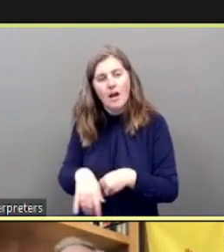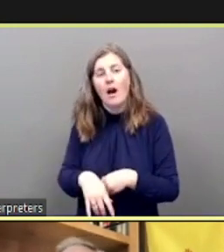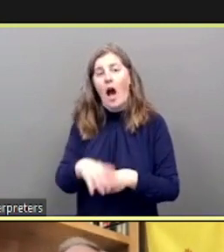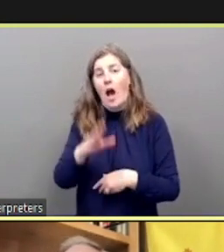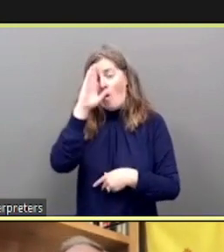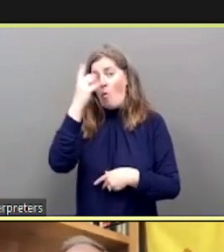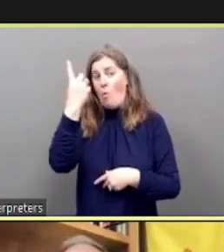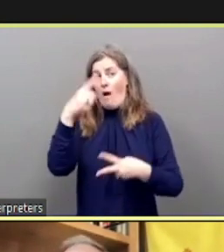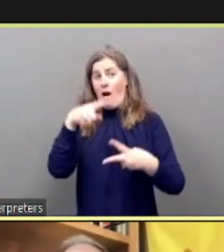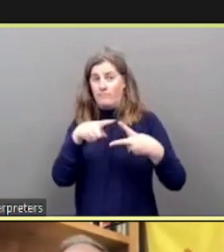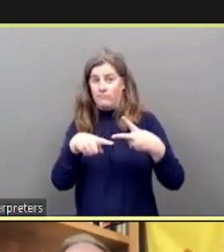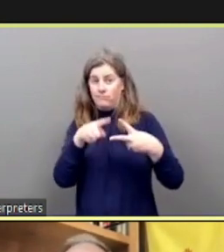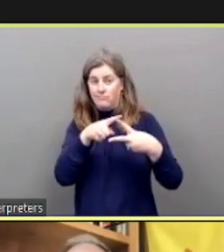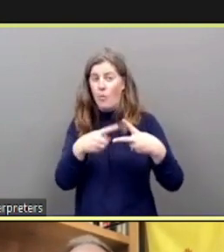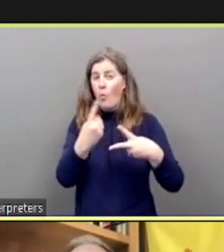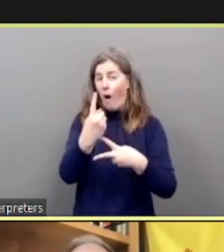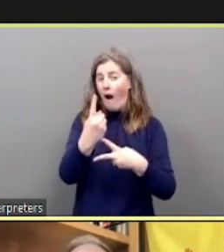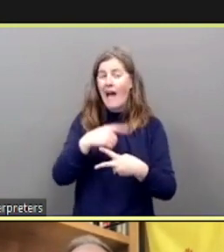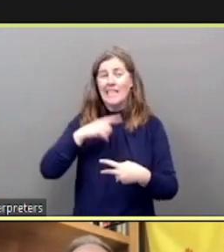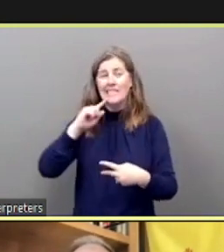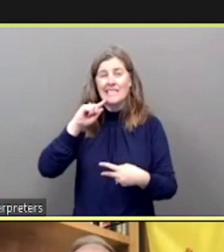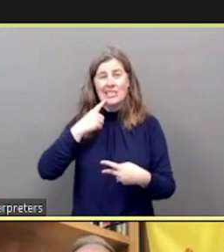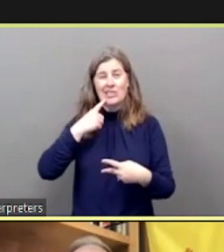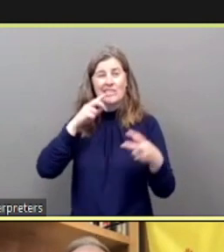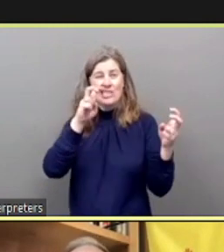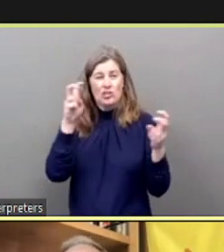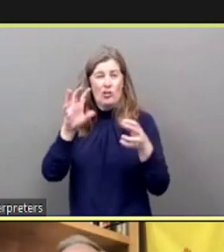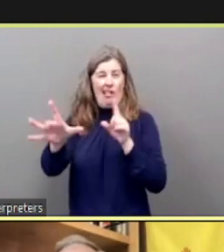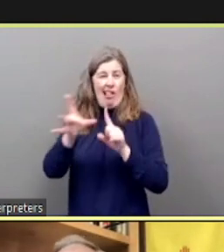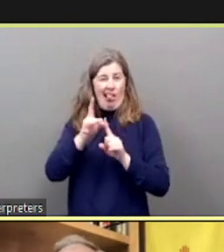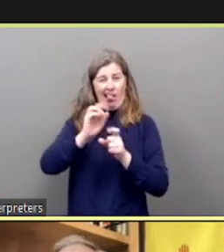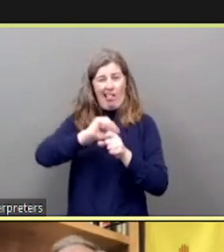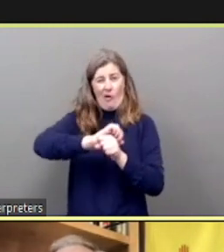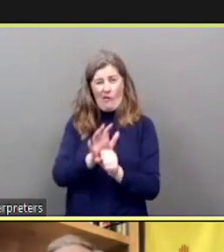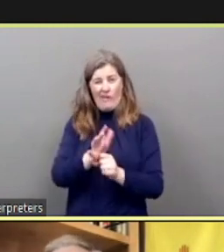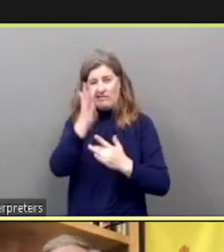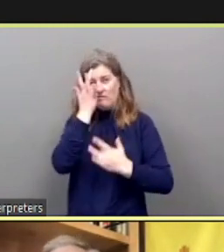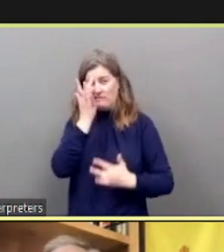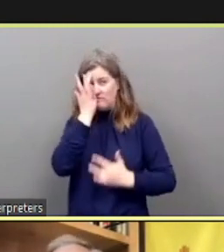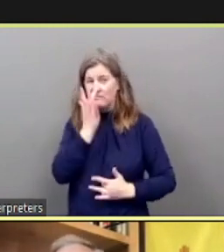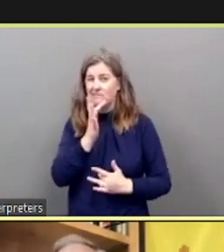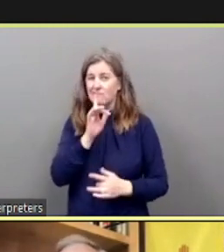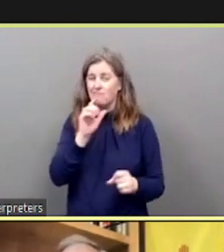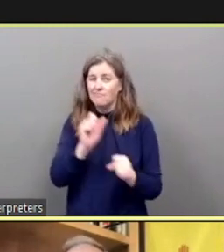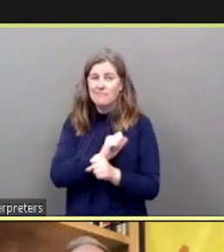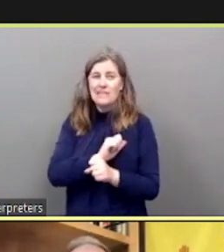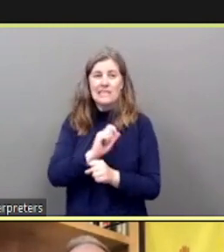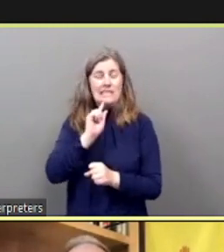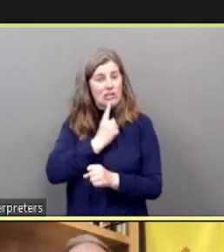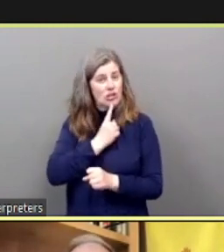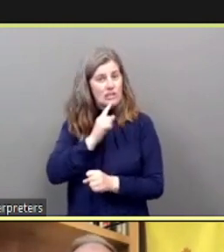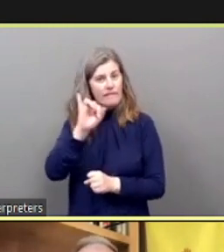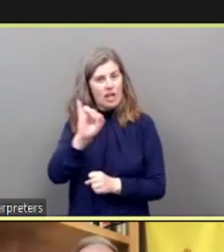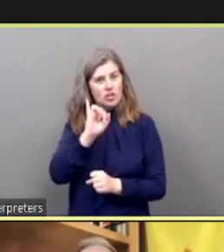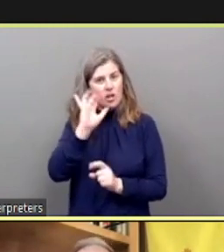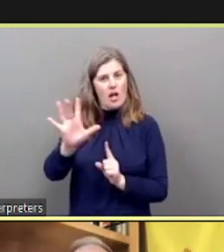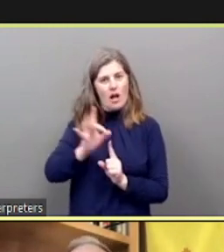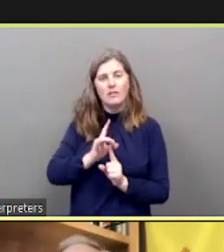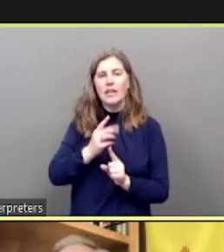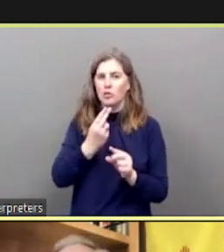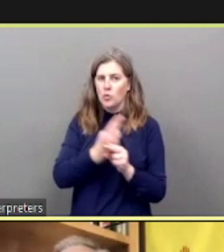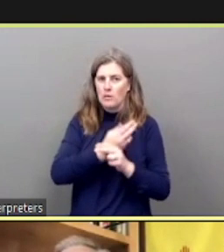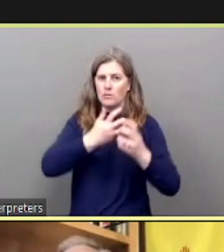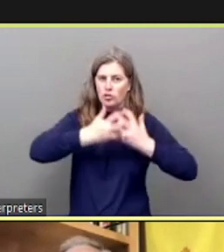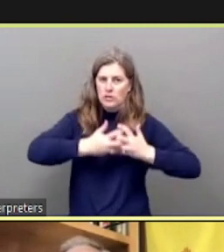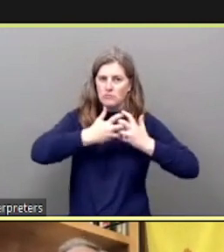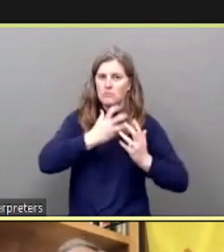had a fairly serious issue with COVID, and that was a case, a serious COVID infection, was on a ventilator. The other patient